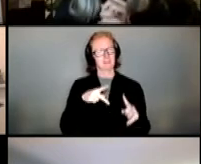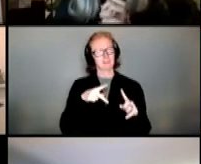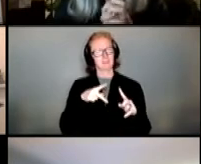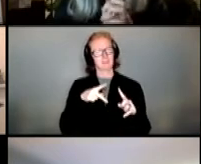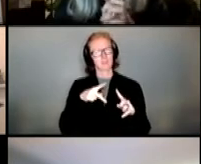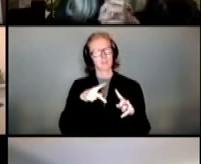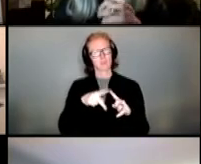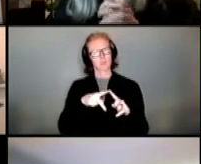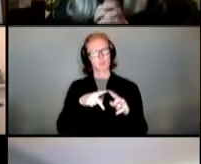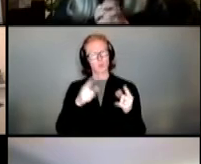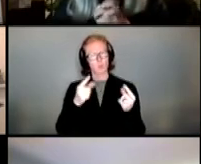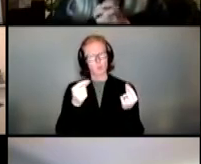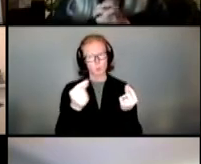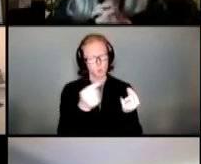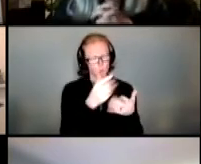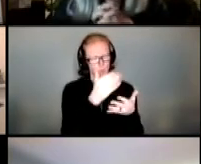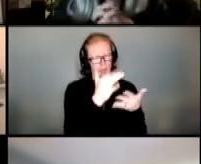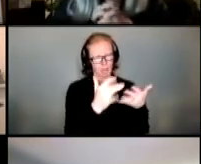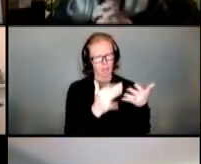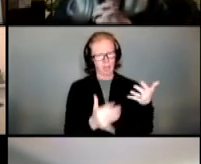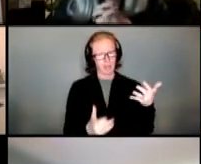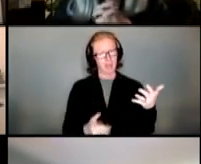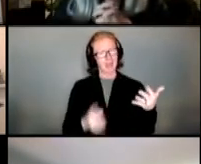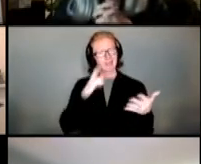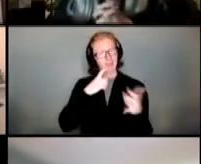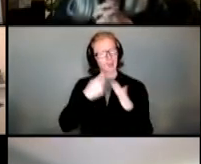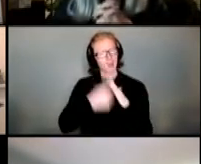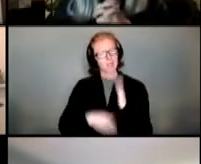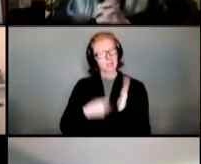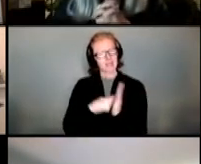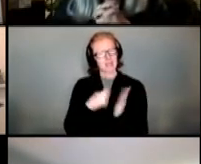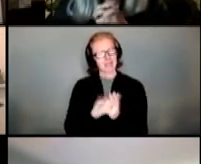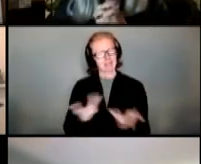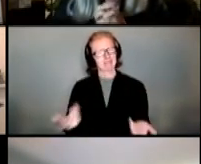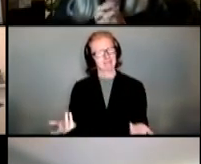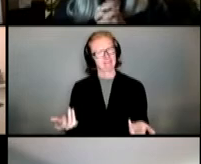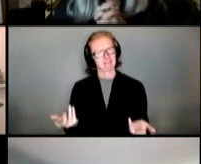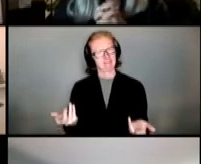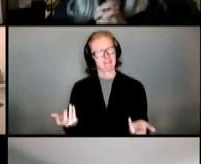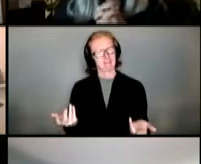a bunch of stuff that I think costs money.